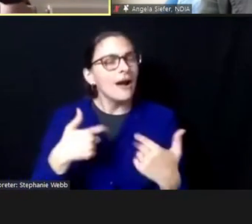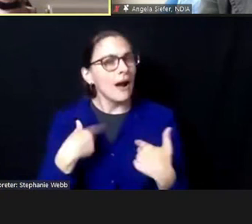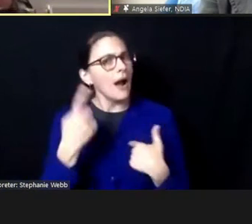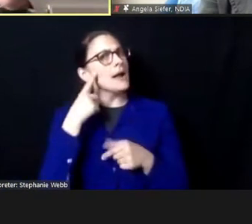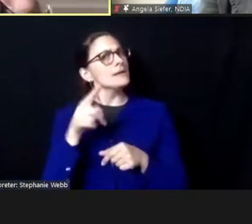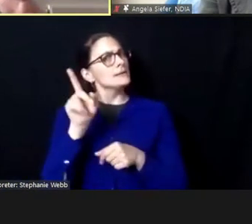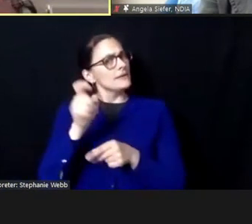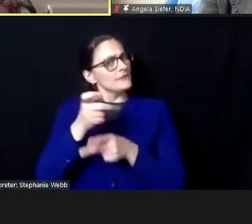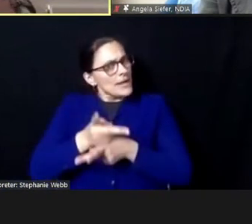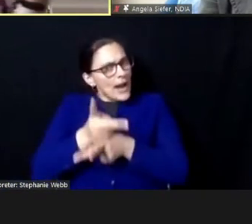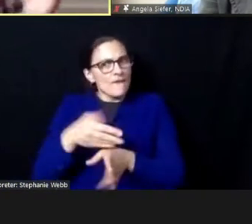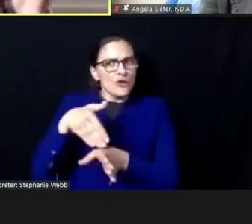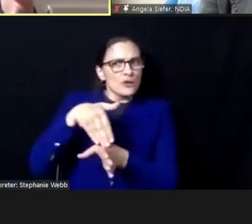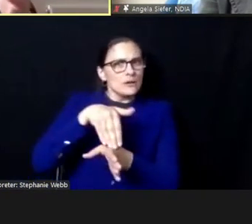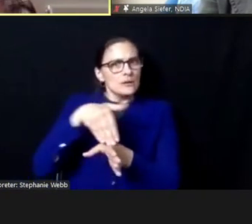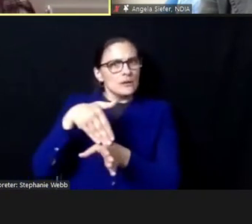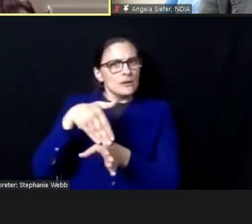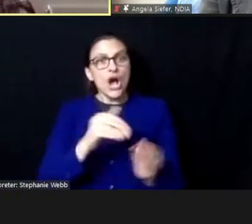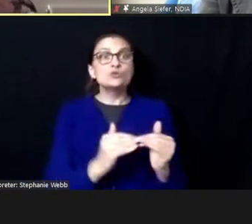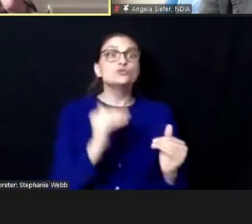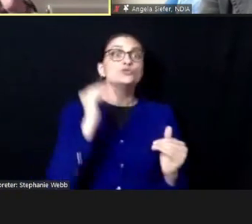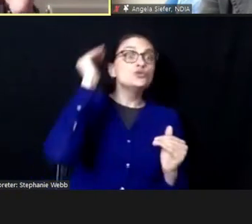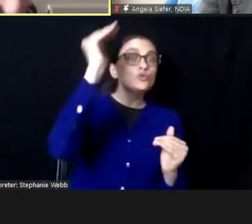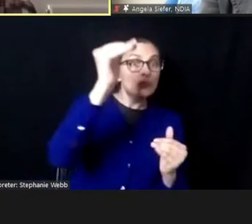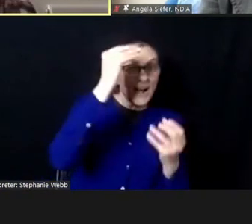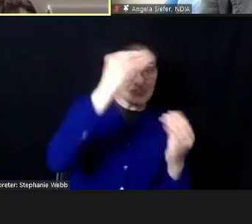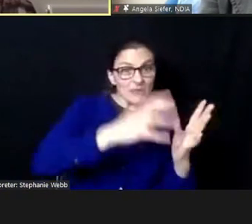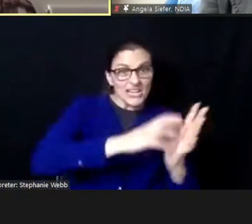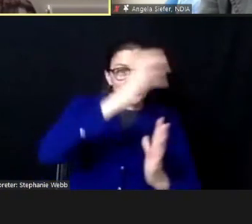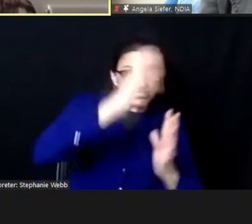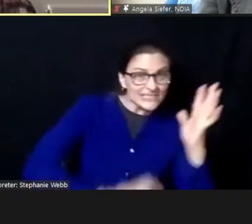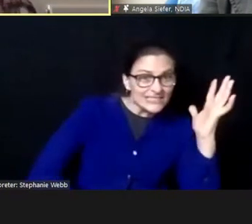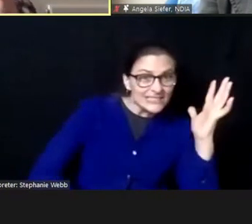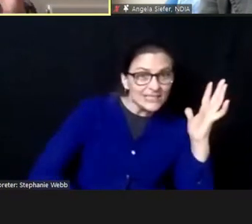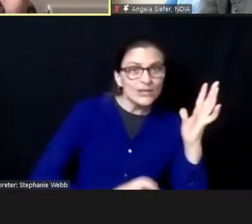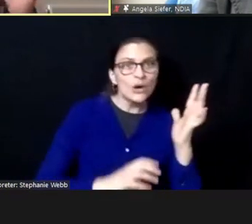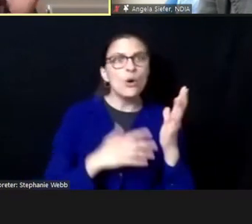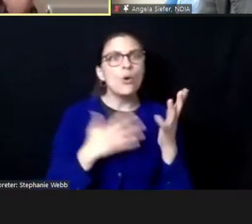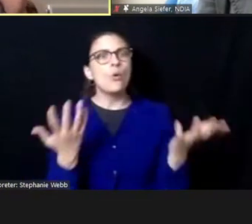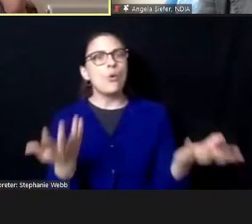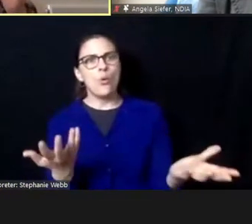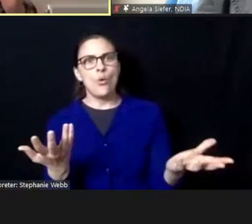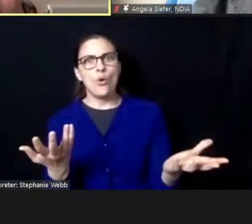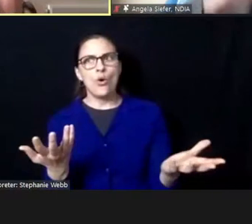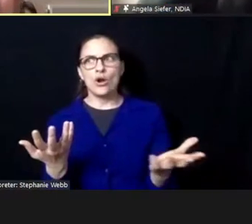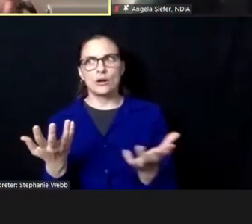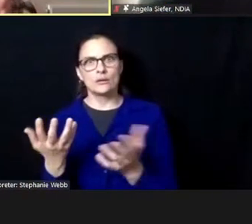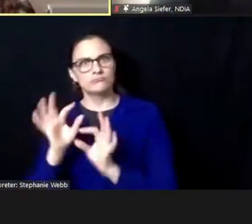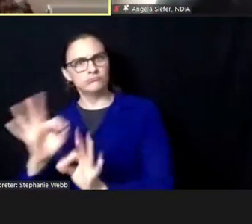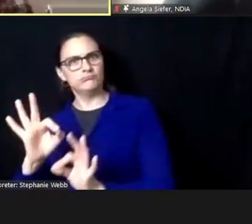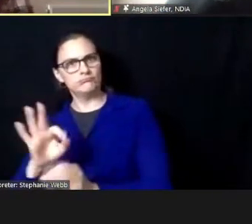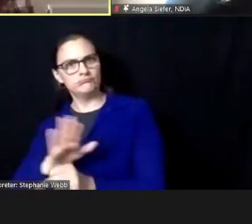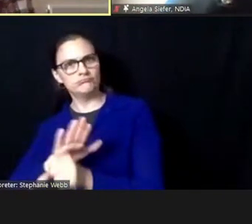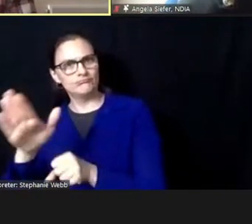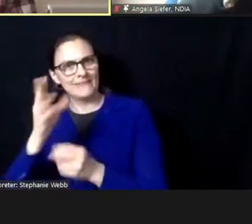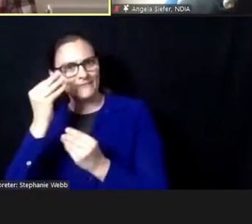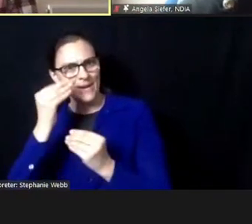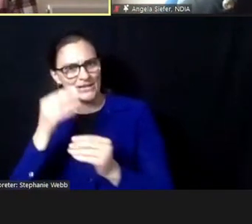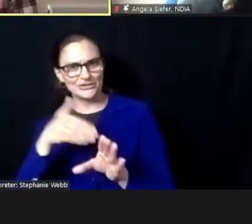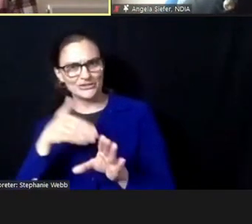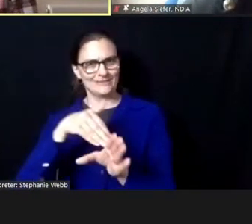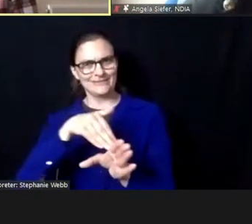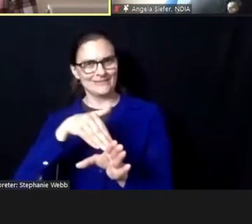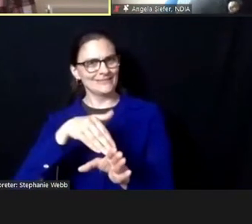becomes useless. It's information overload. But there also needs to be the resources to address consumers' number one